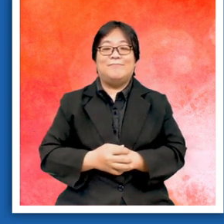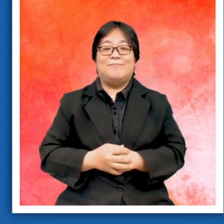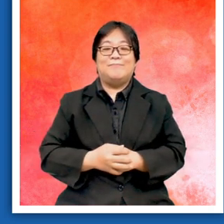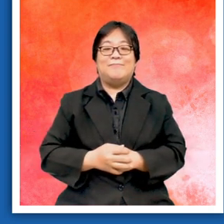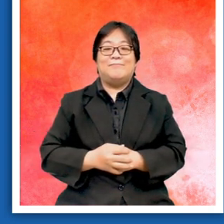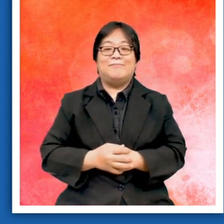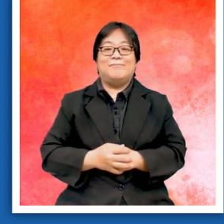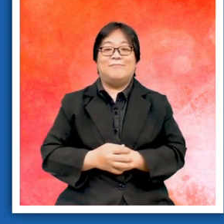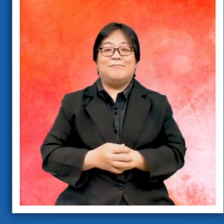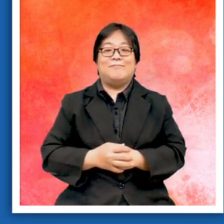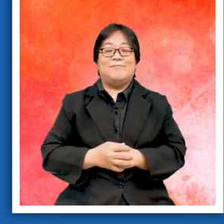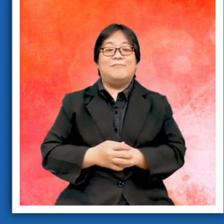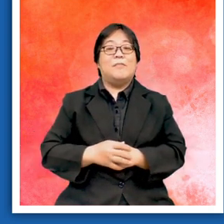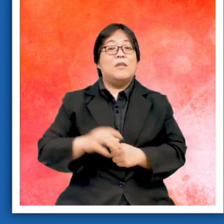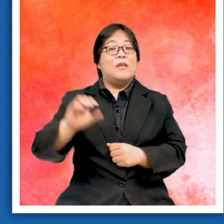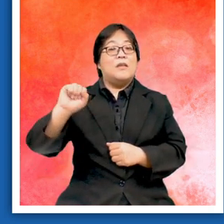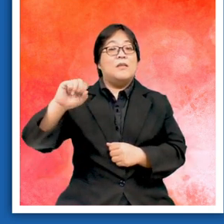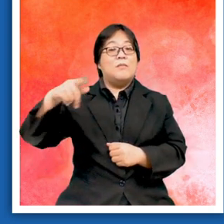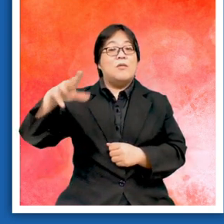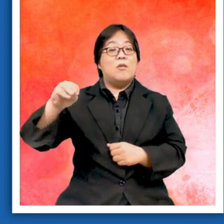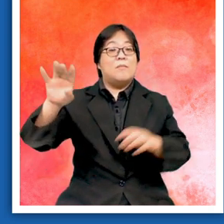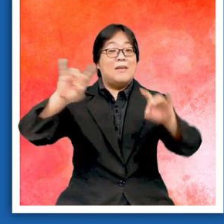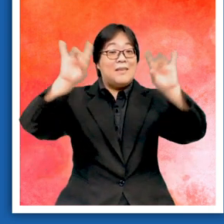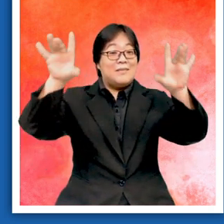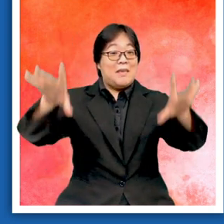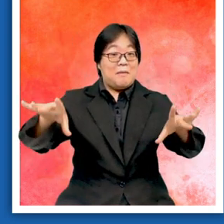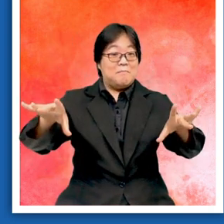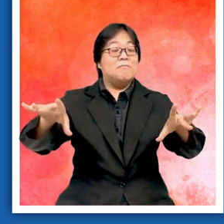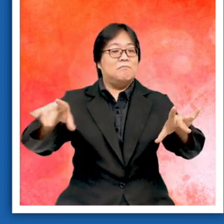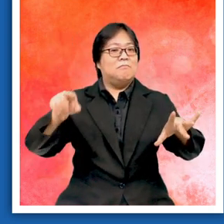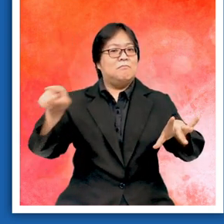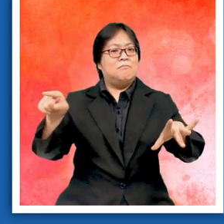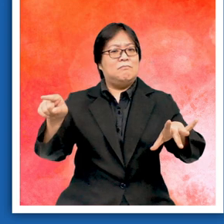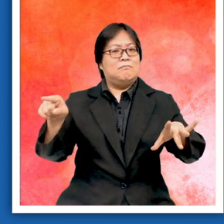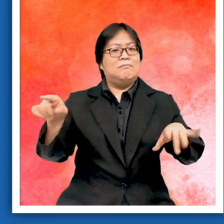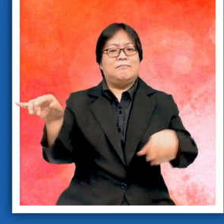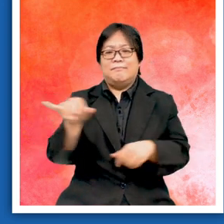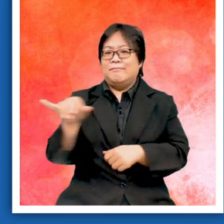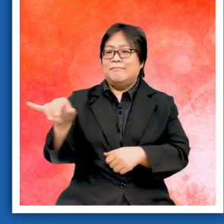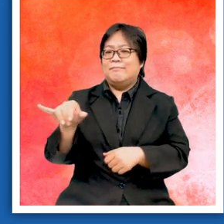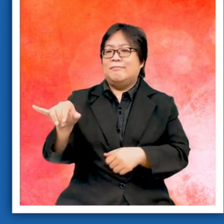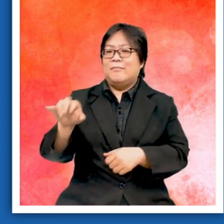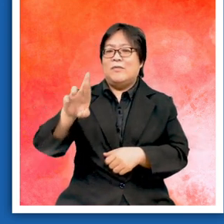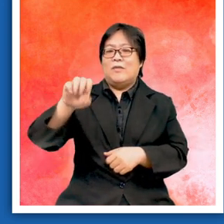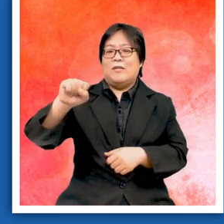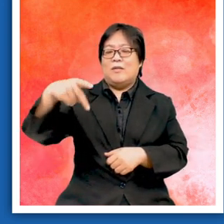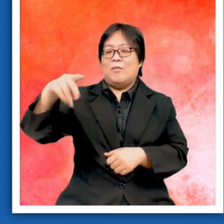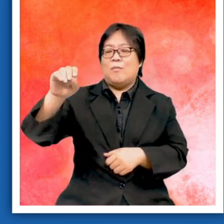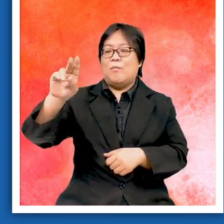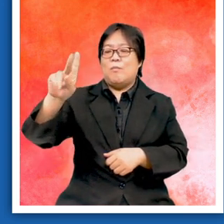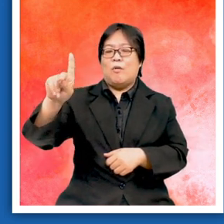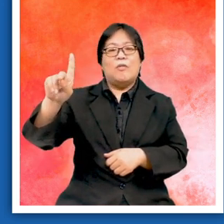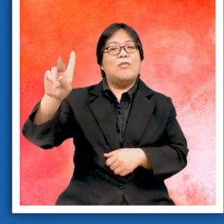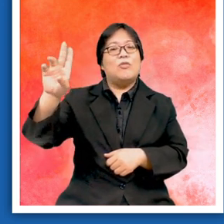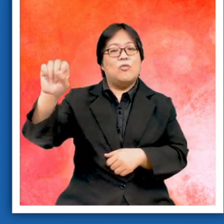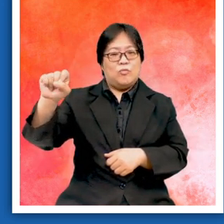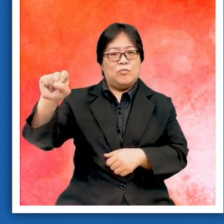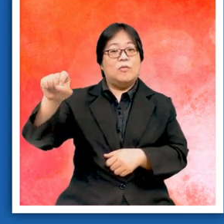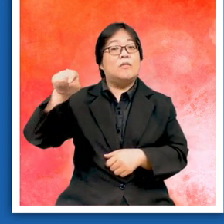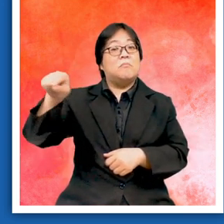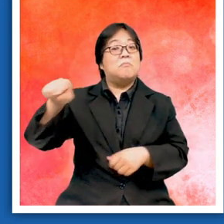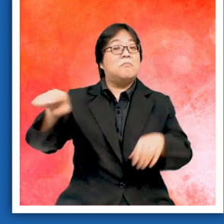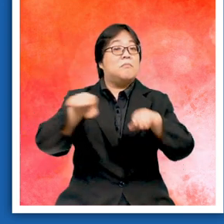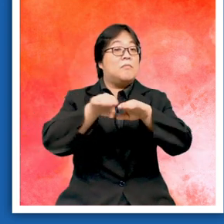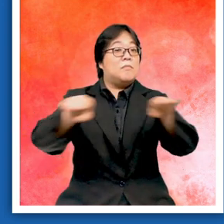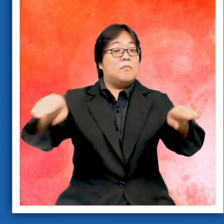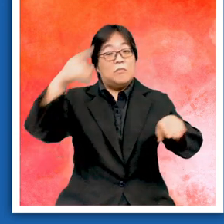As the Spectrum exam, which runs along with it, the responders proctoring system, it is a platform